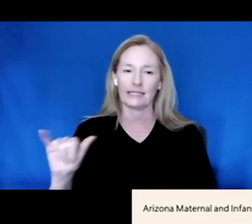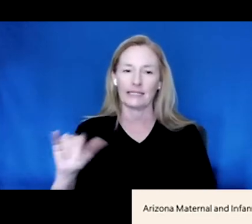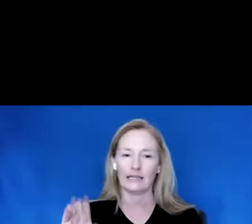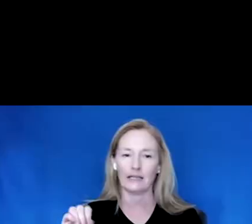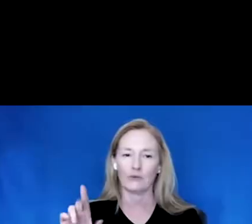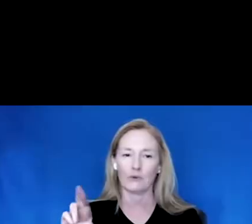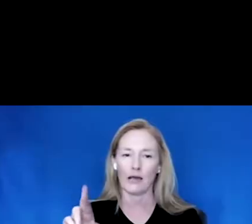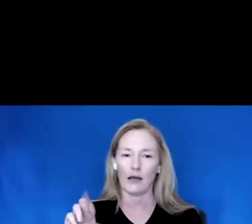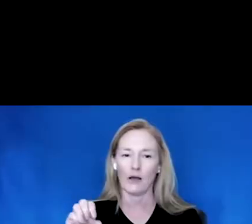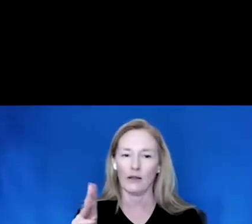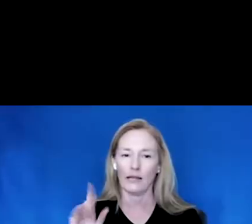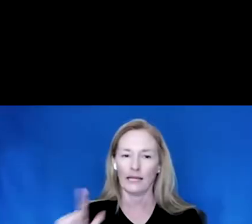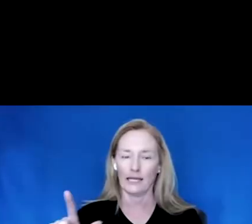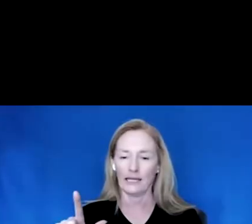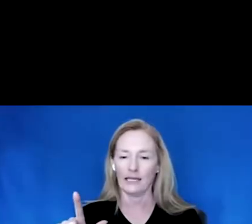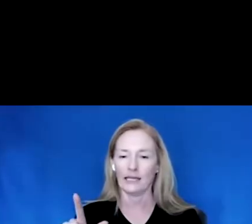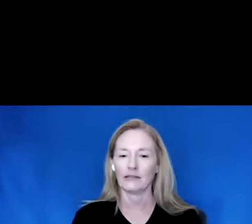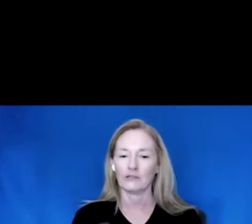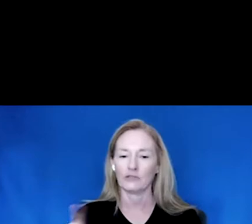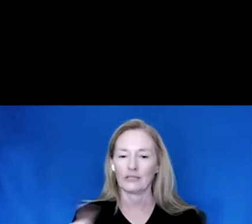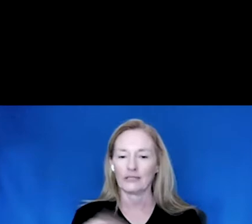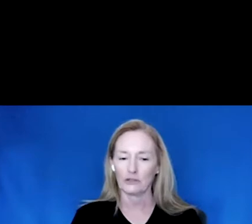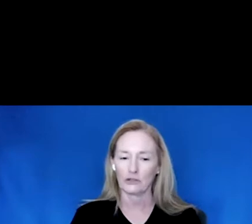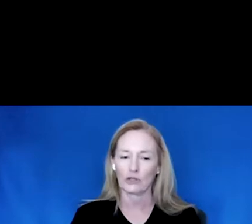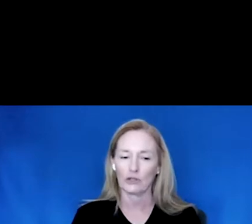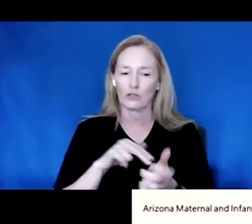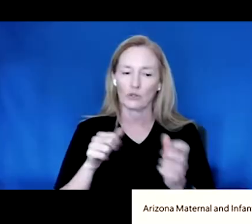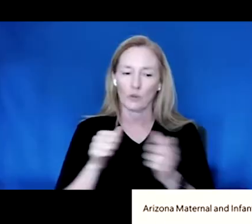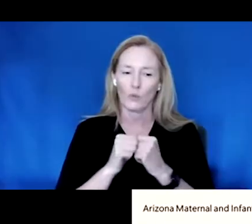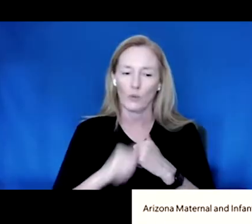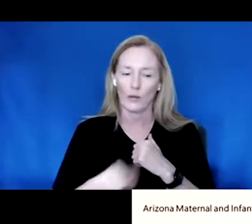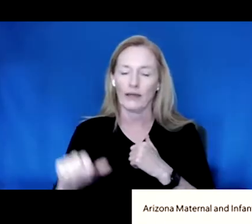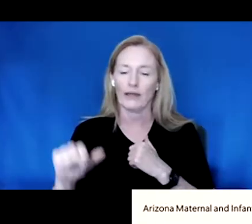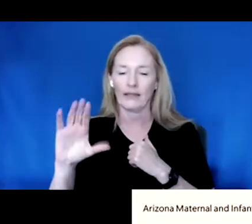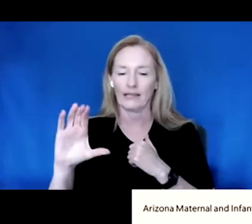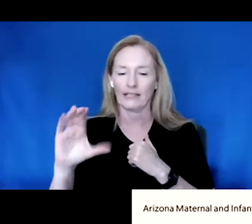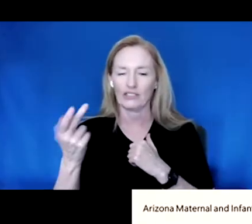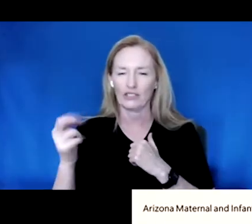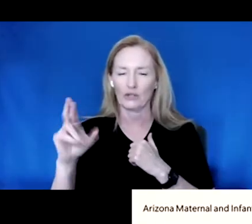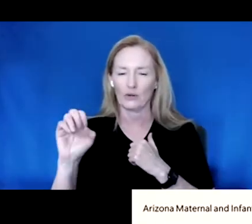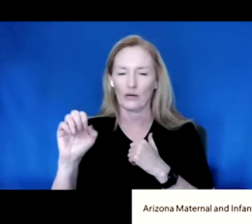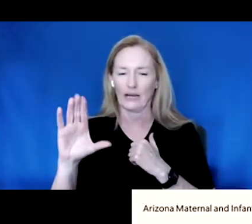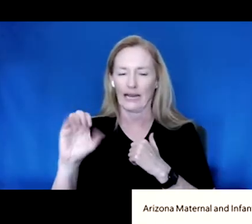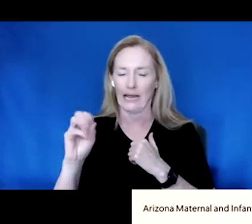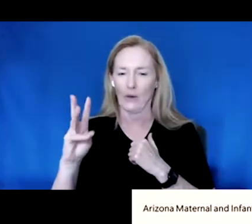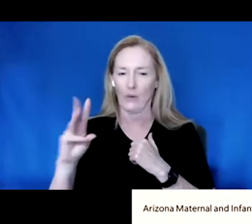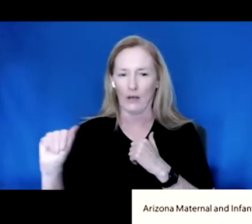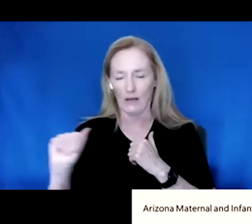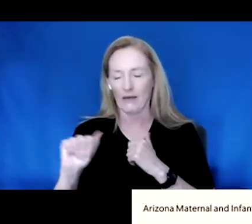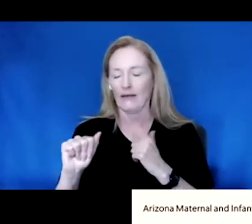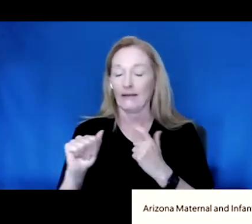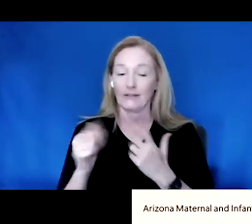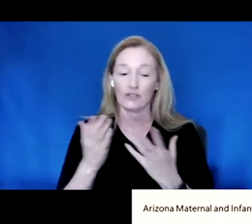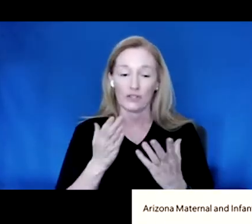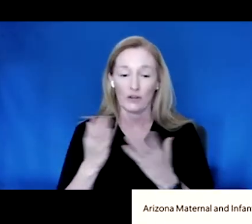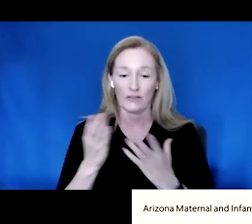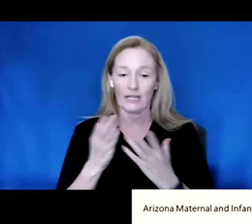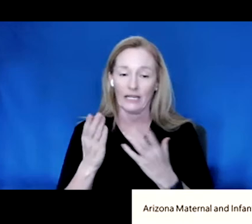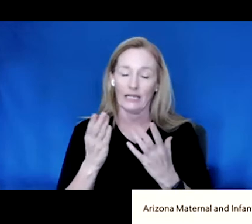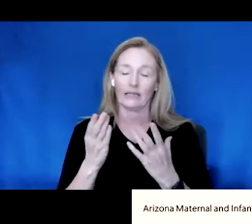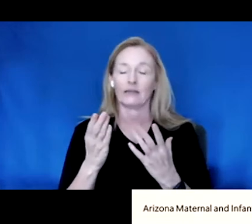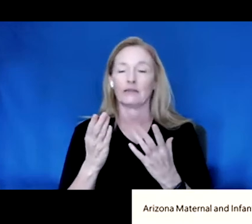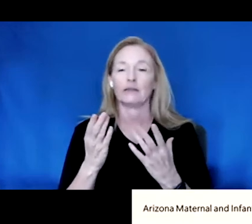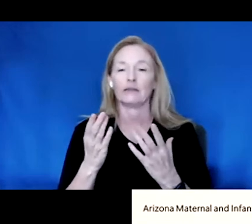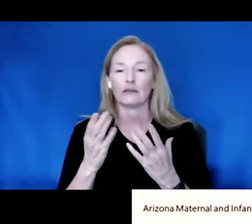with Chiricahua Community Health Centers, which serves southeastern Arizona. Casey is going to speak about